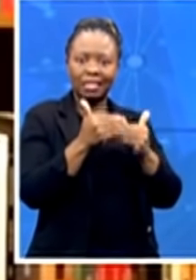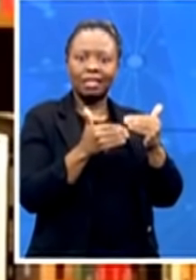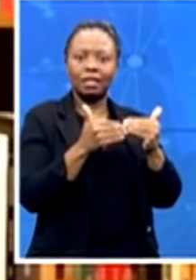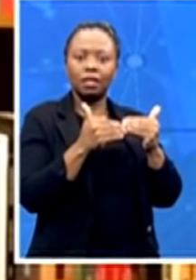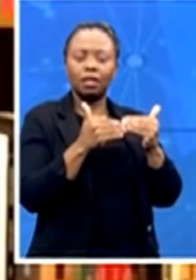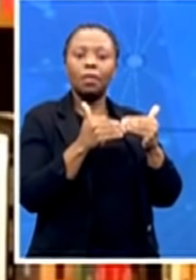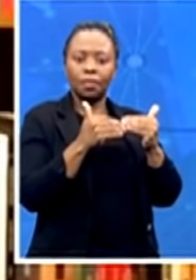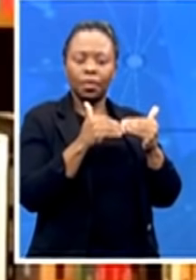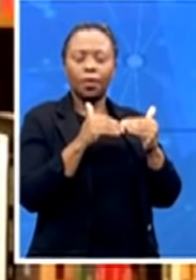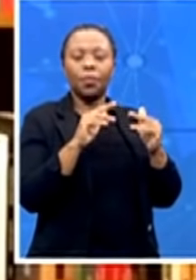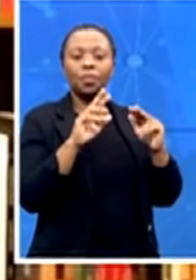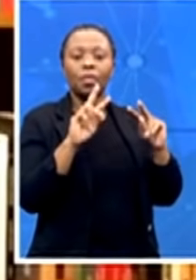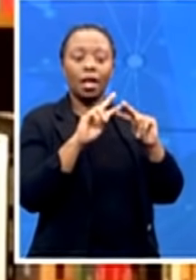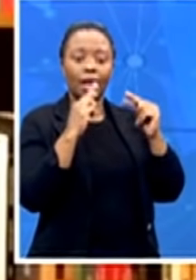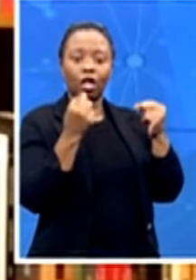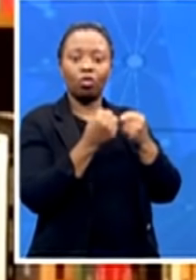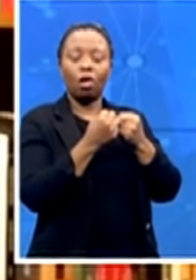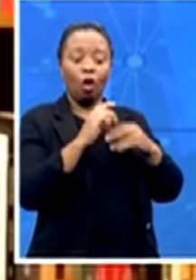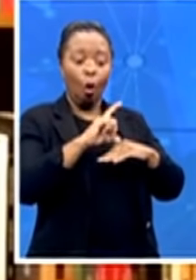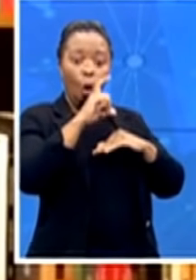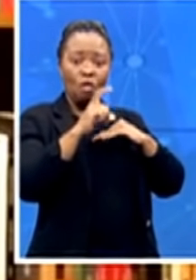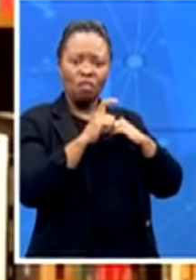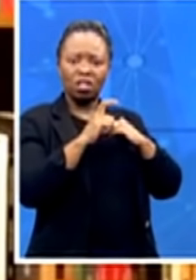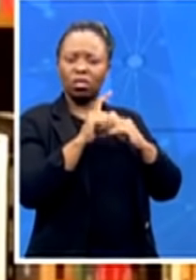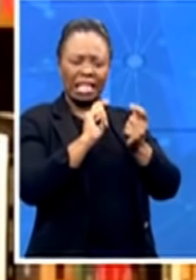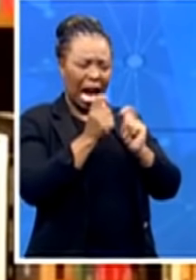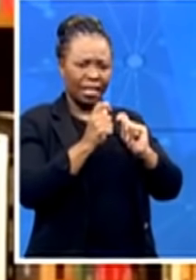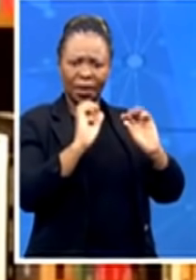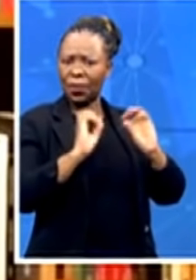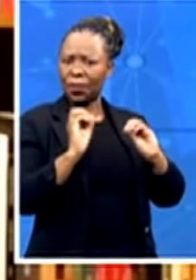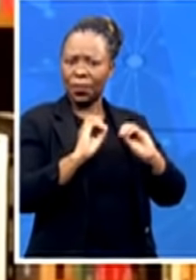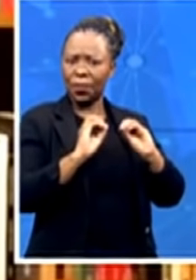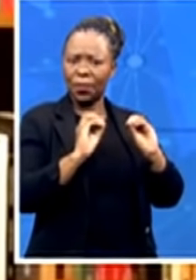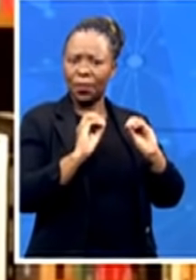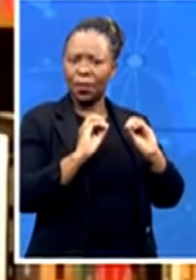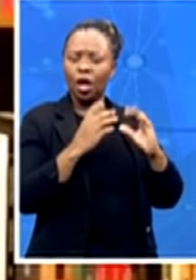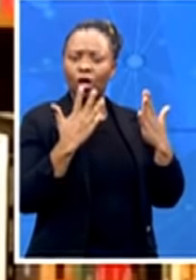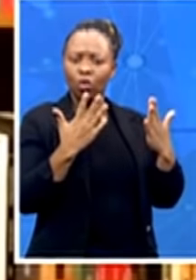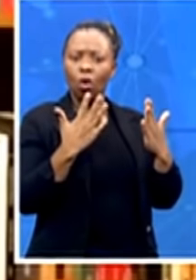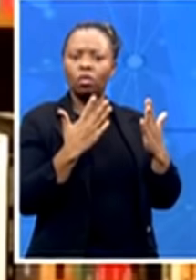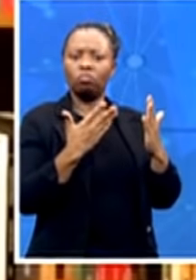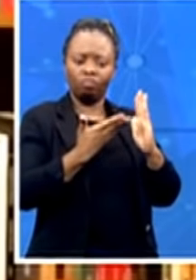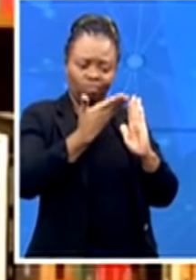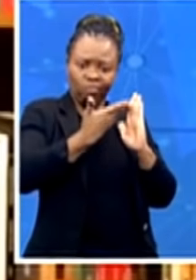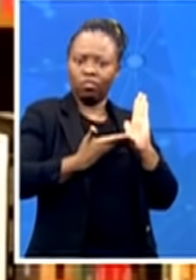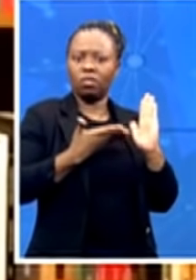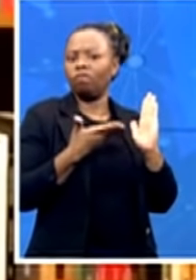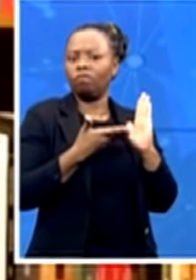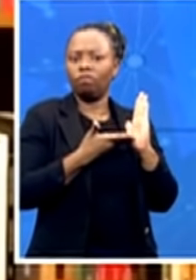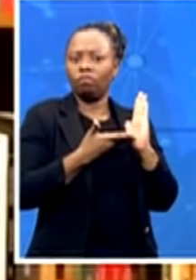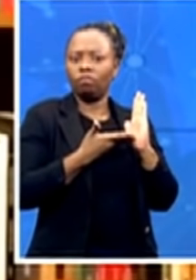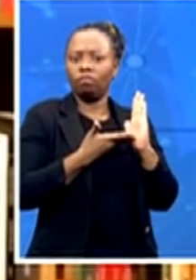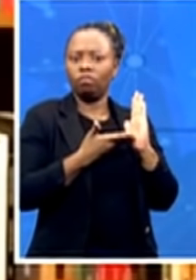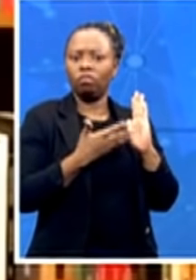Conference, and that the details were actually just the implementation of those rules. So now it's a matter of interpretation between whether or